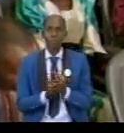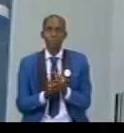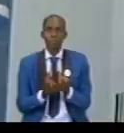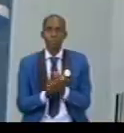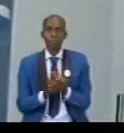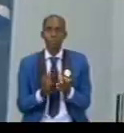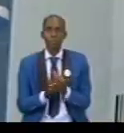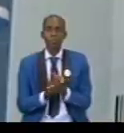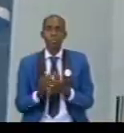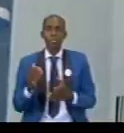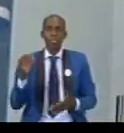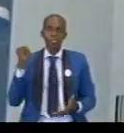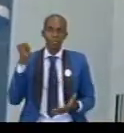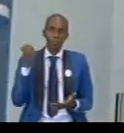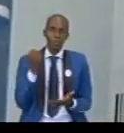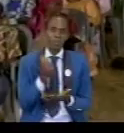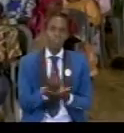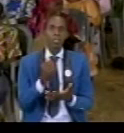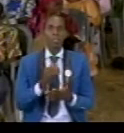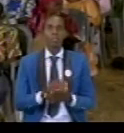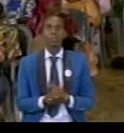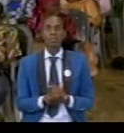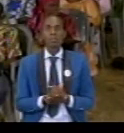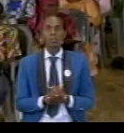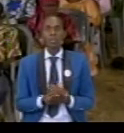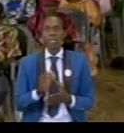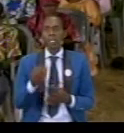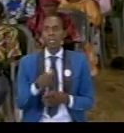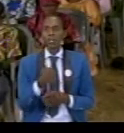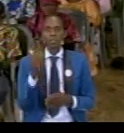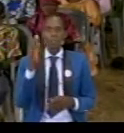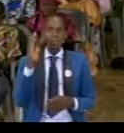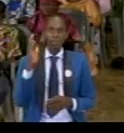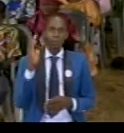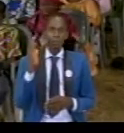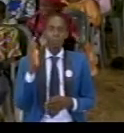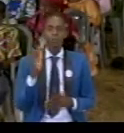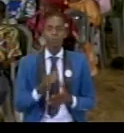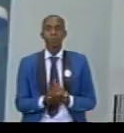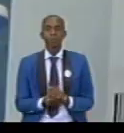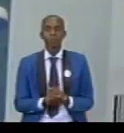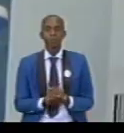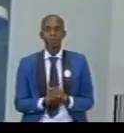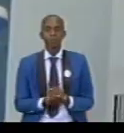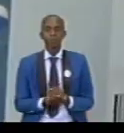Shout amen. Another testimony. Don't go yet.